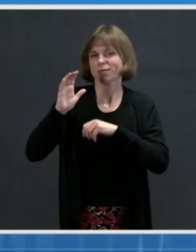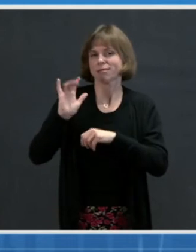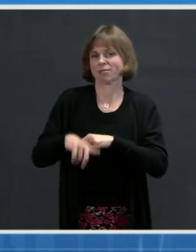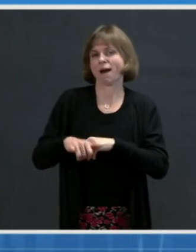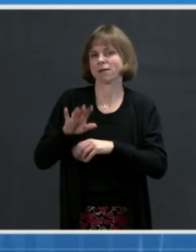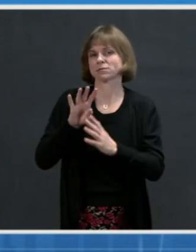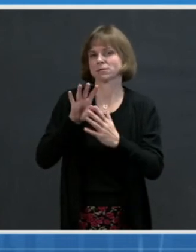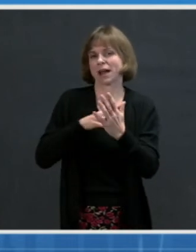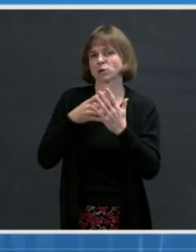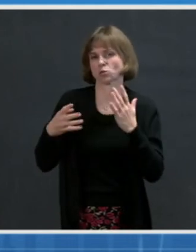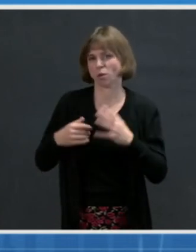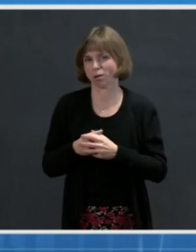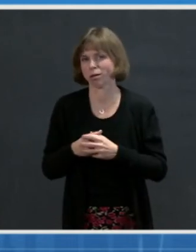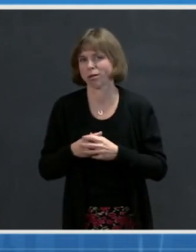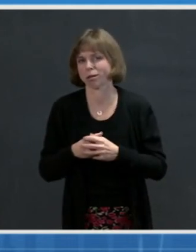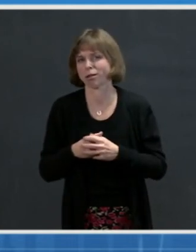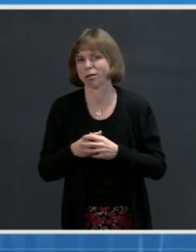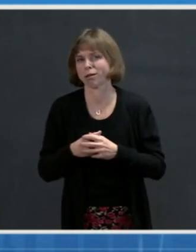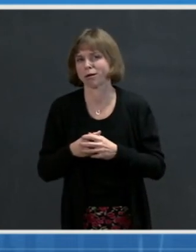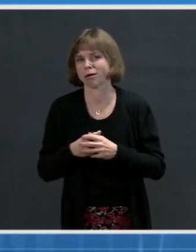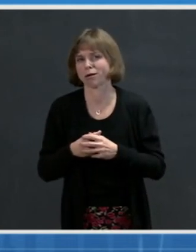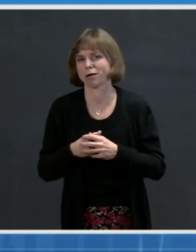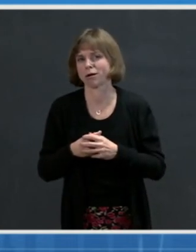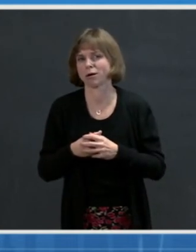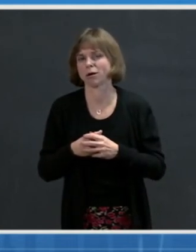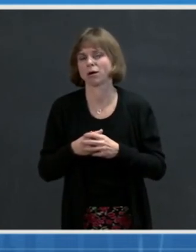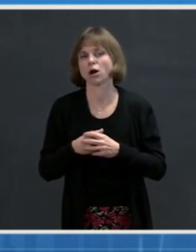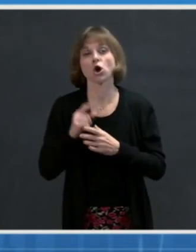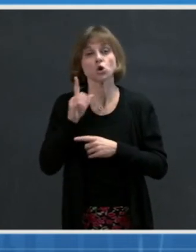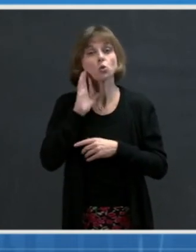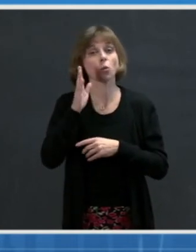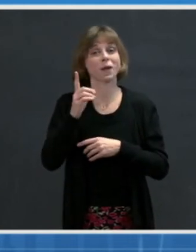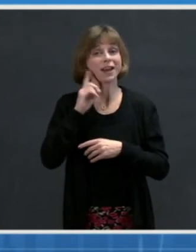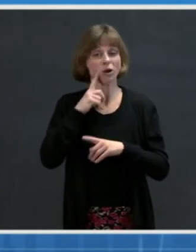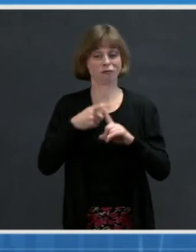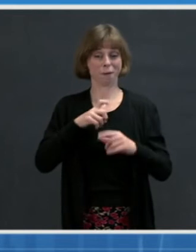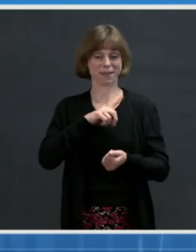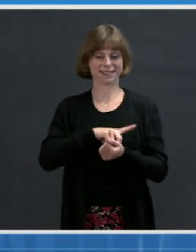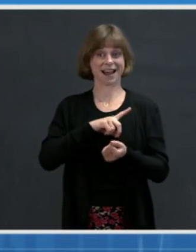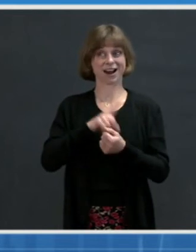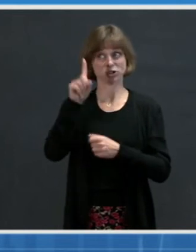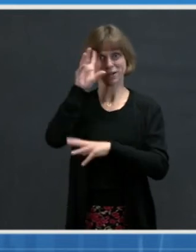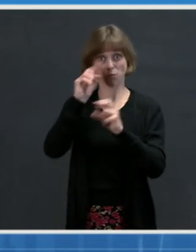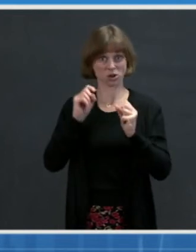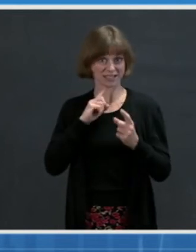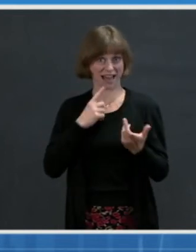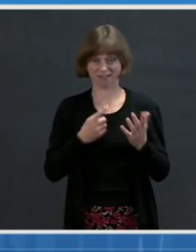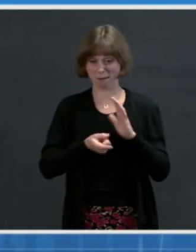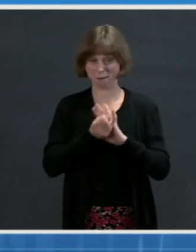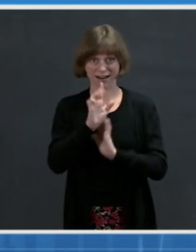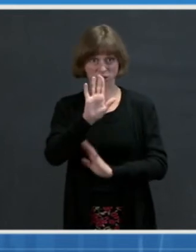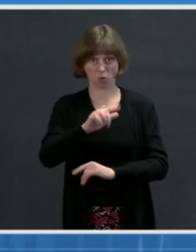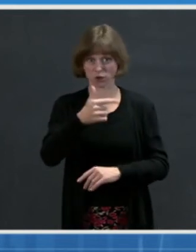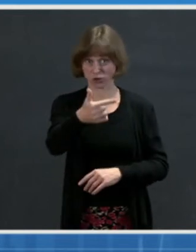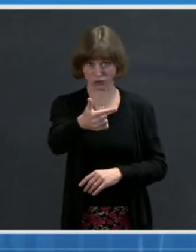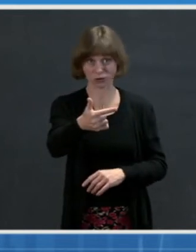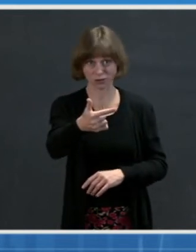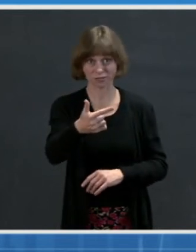hear from our doctors and from President Biden is as soon as it is your turn to get a